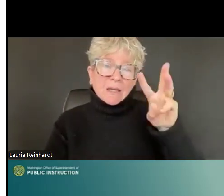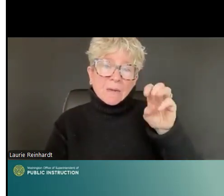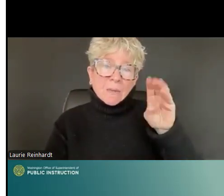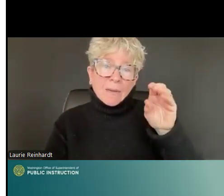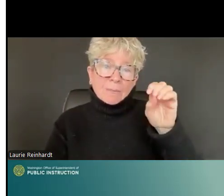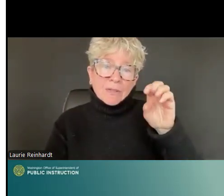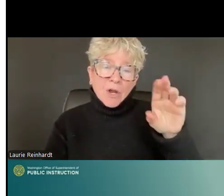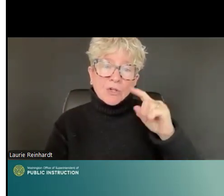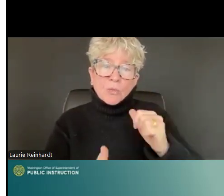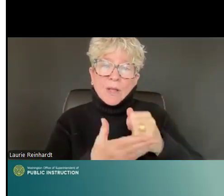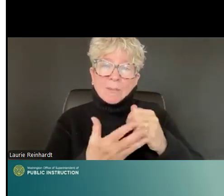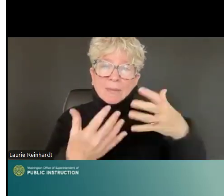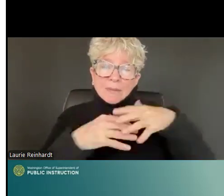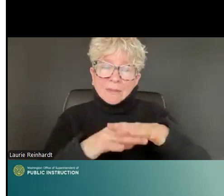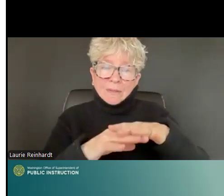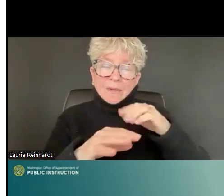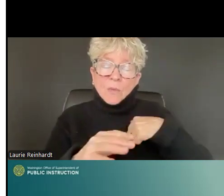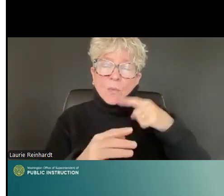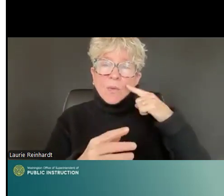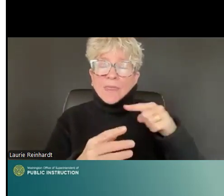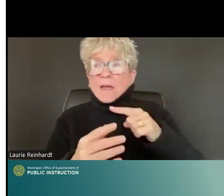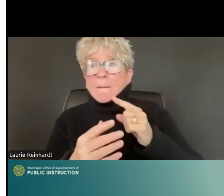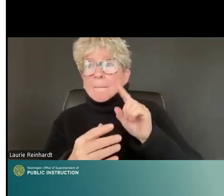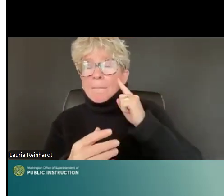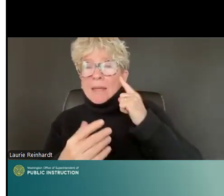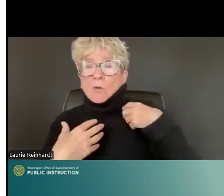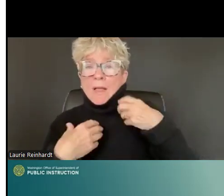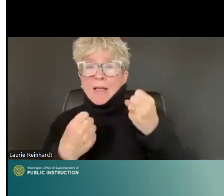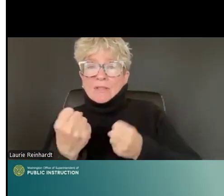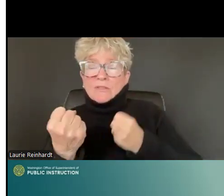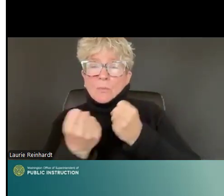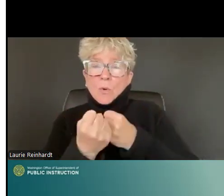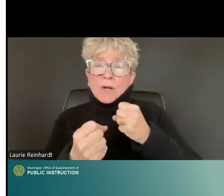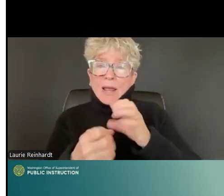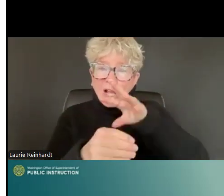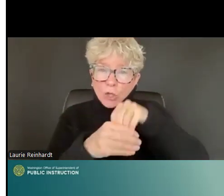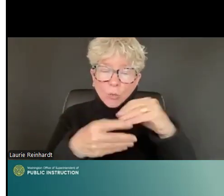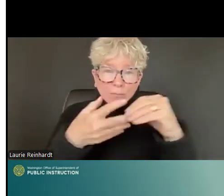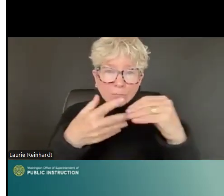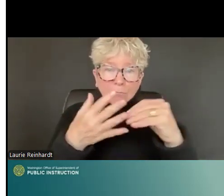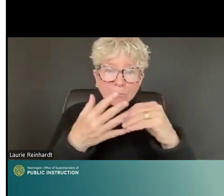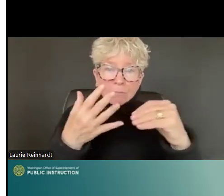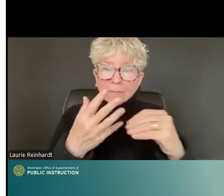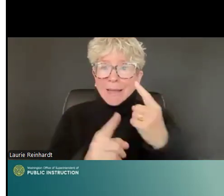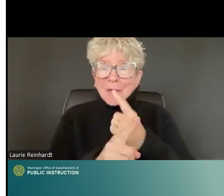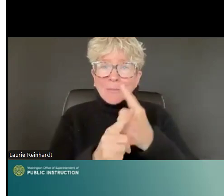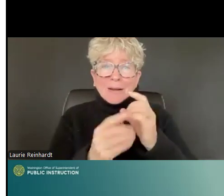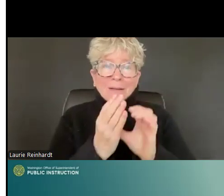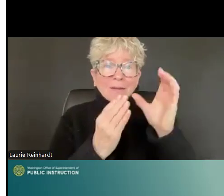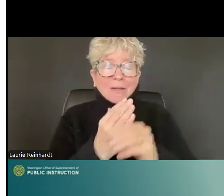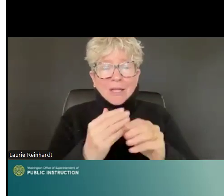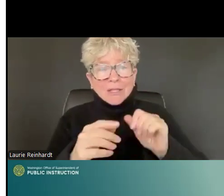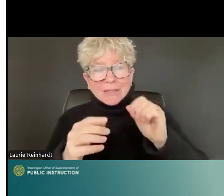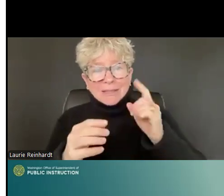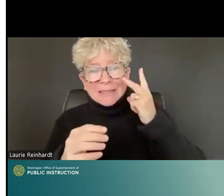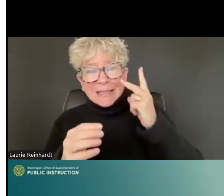health supports in their regular curriculum and see the value in explicitly training their staff